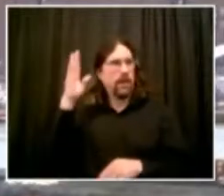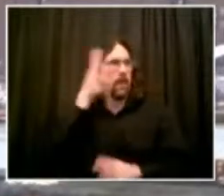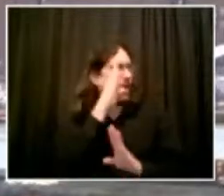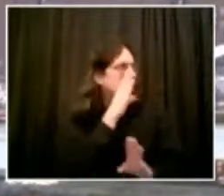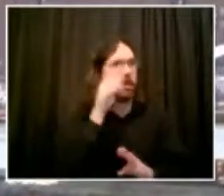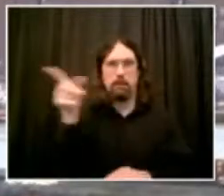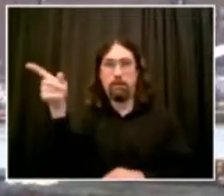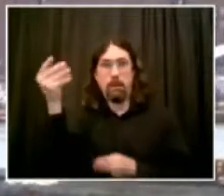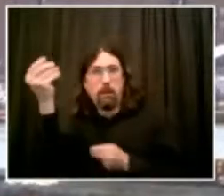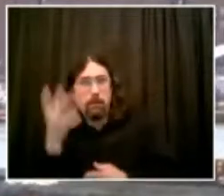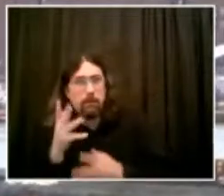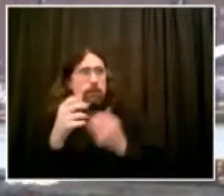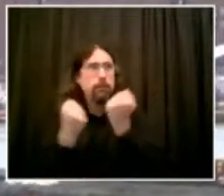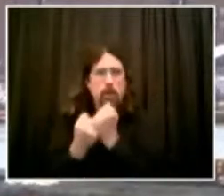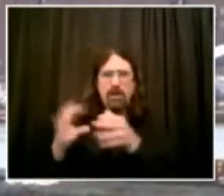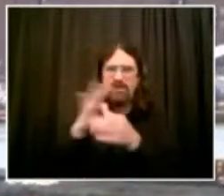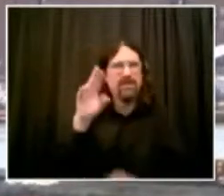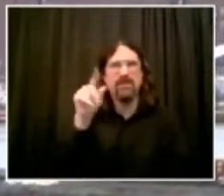been pretty consistent about that.